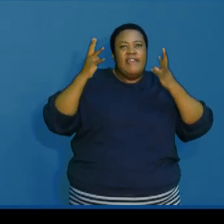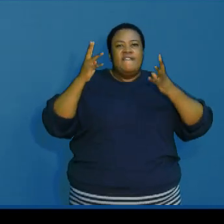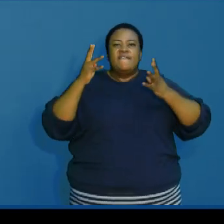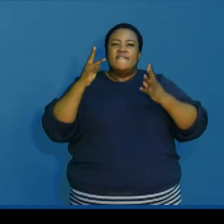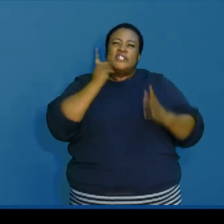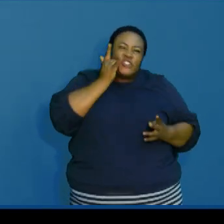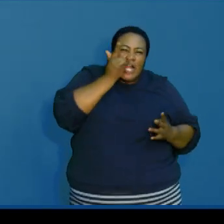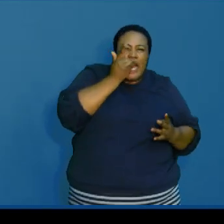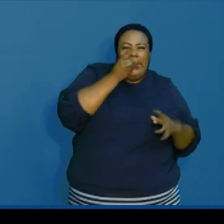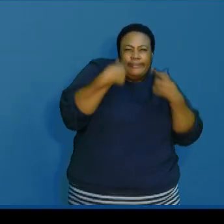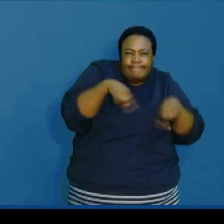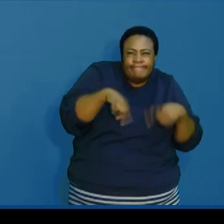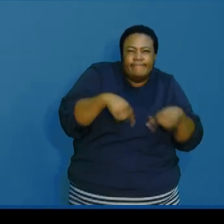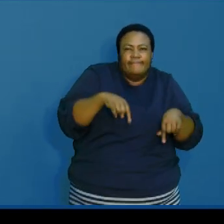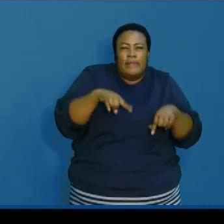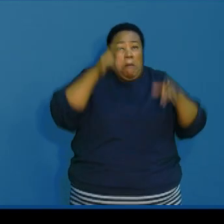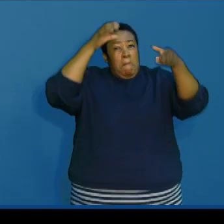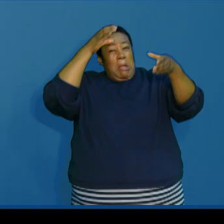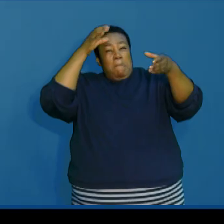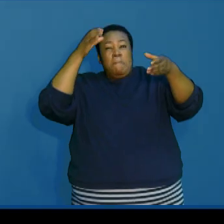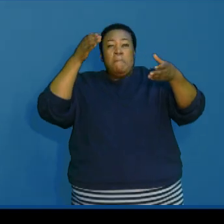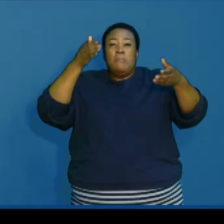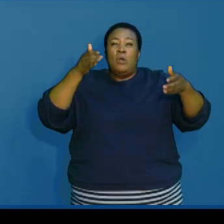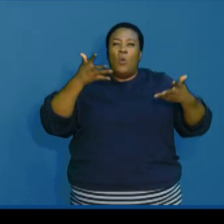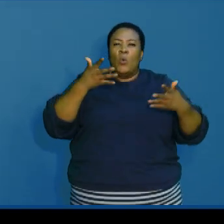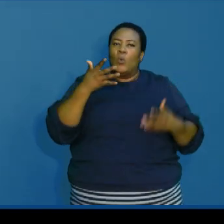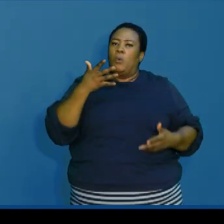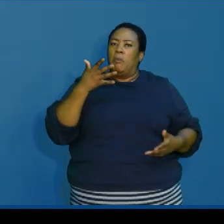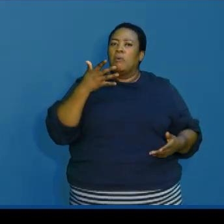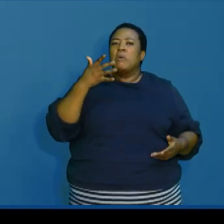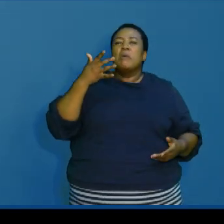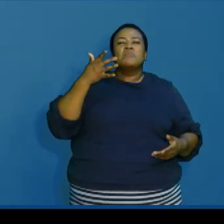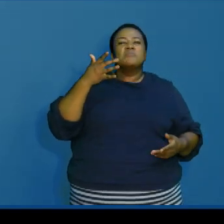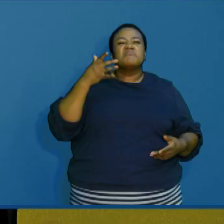nervous, intelligent, clever, or smart.